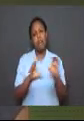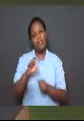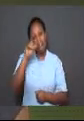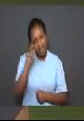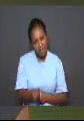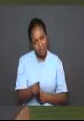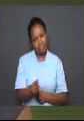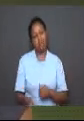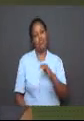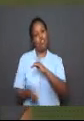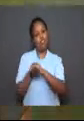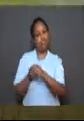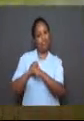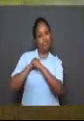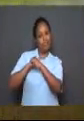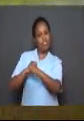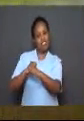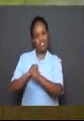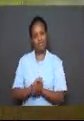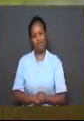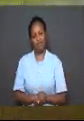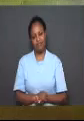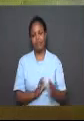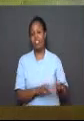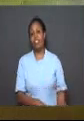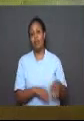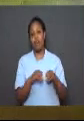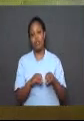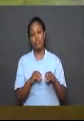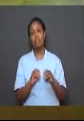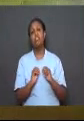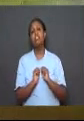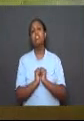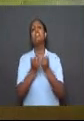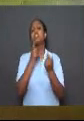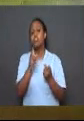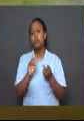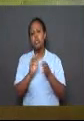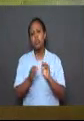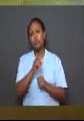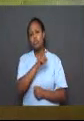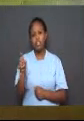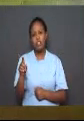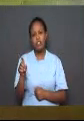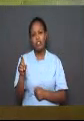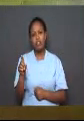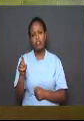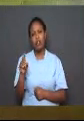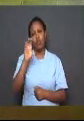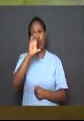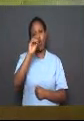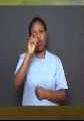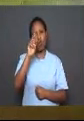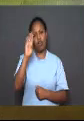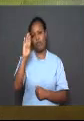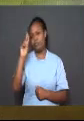to combat corruption. Students, how would you define corruption? What